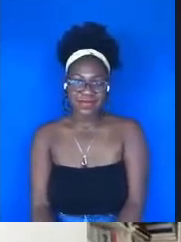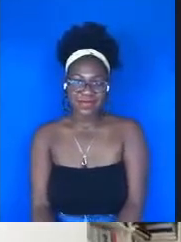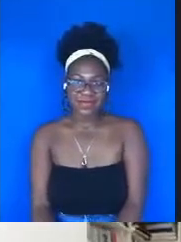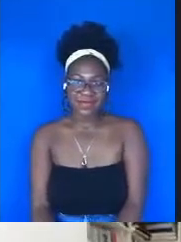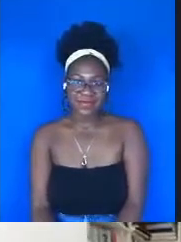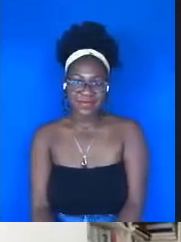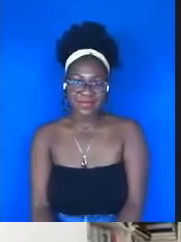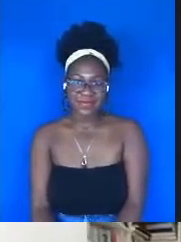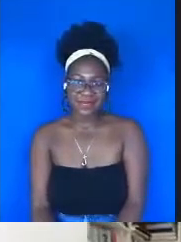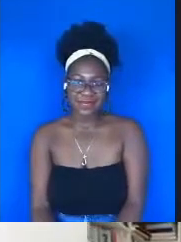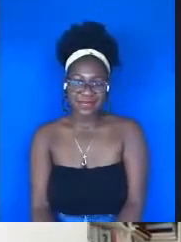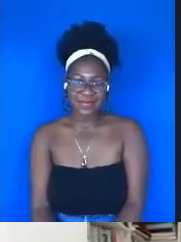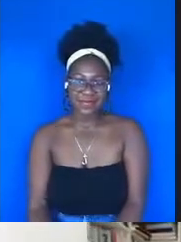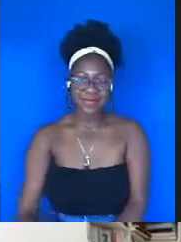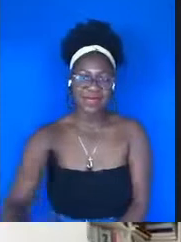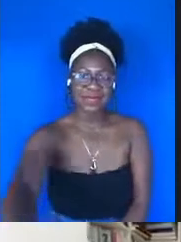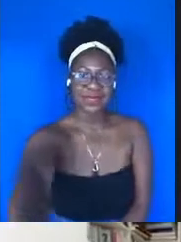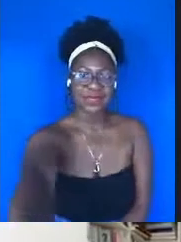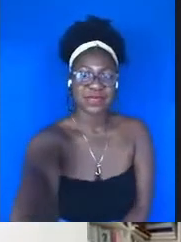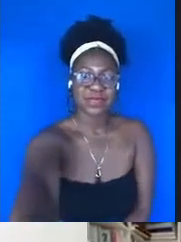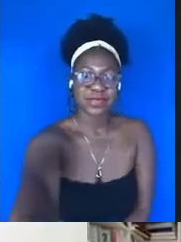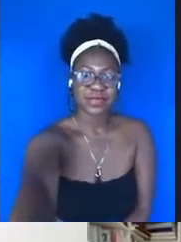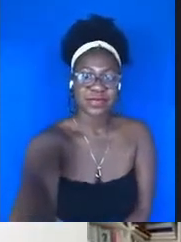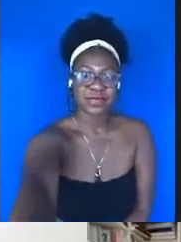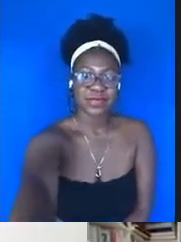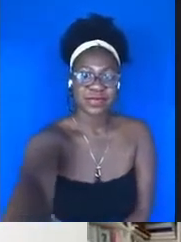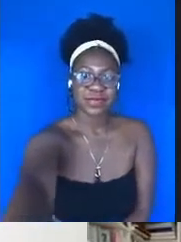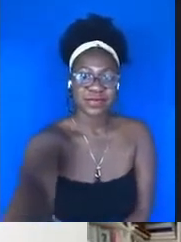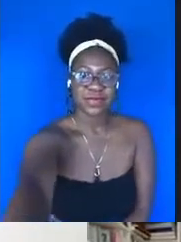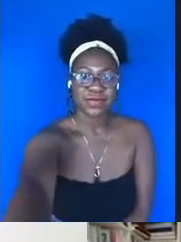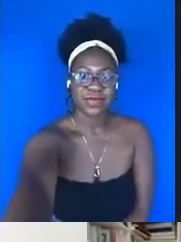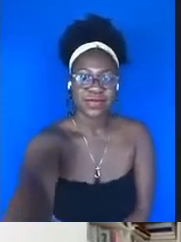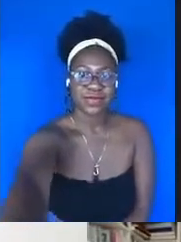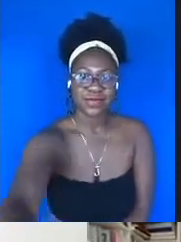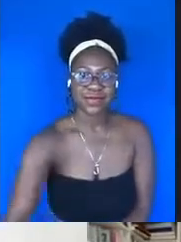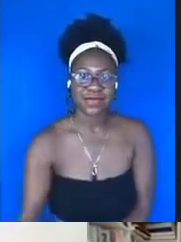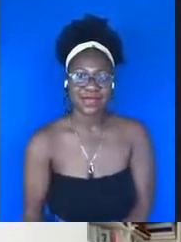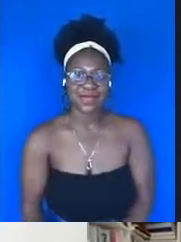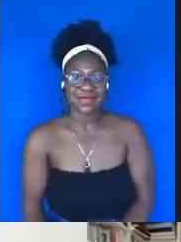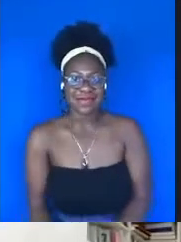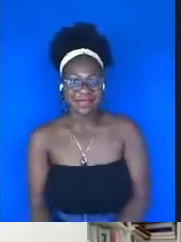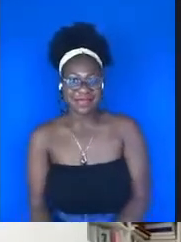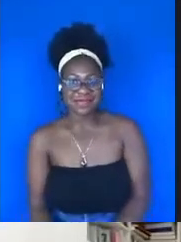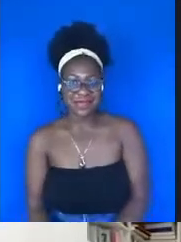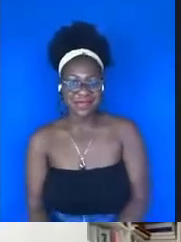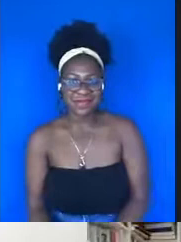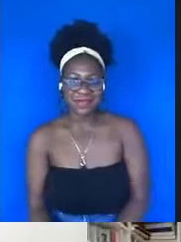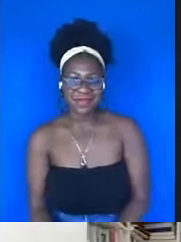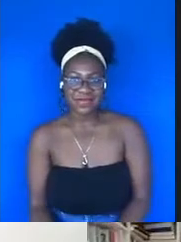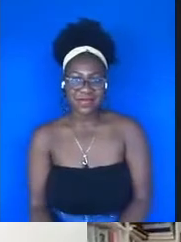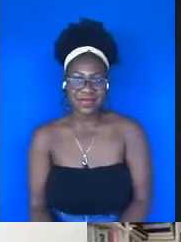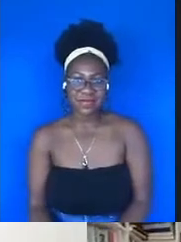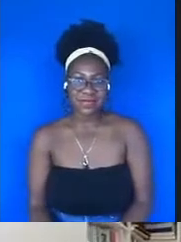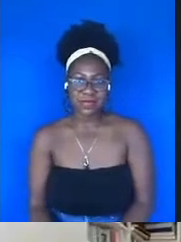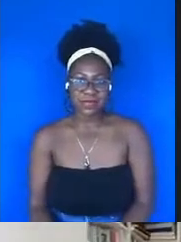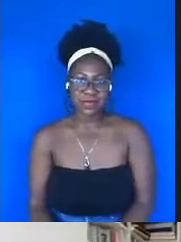and I'm so happy to be here to talk about witches and other beautiful things in the play Macbeth, and in my